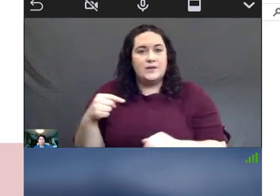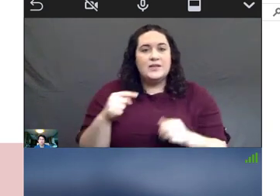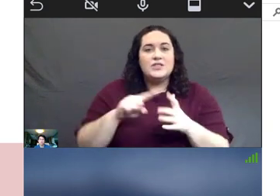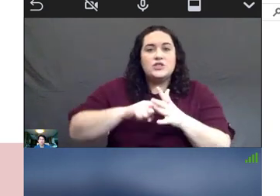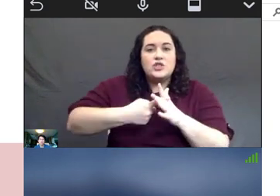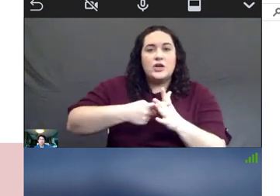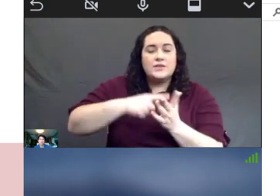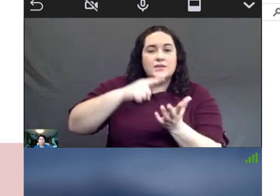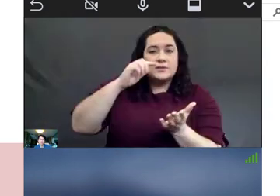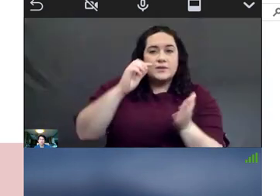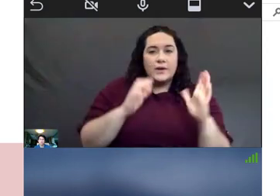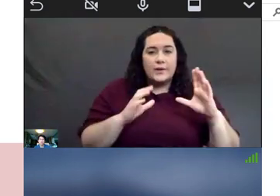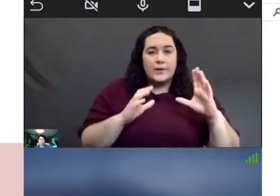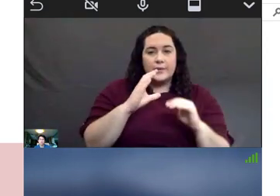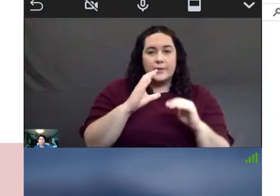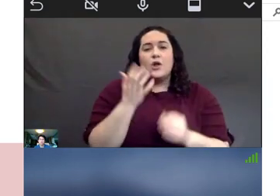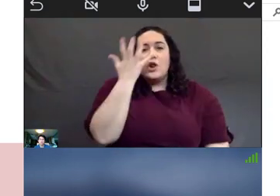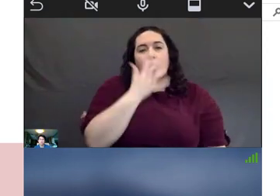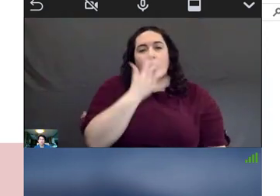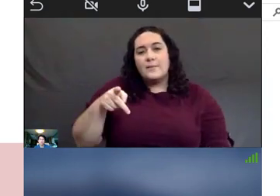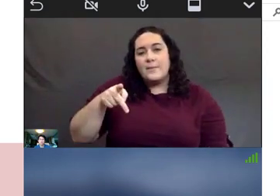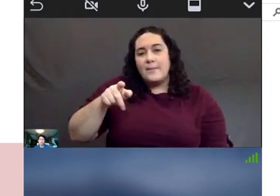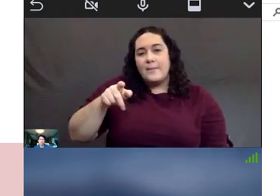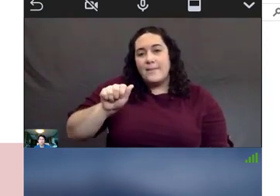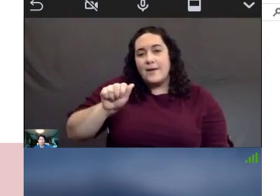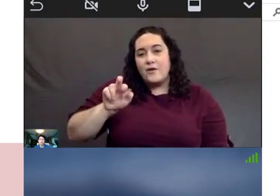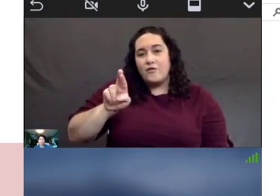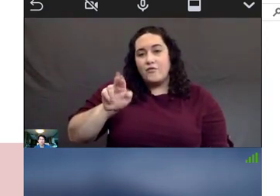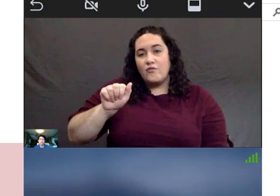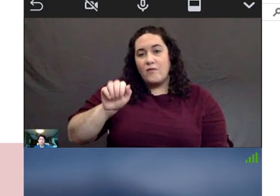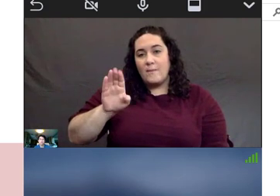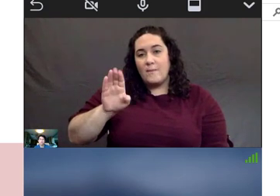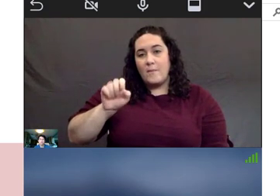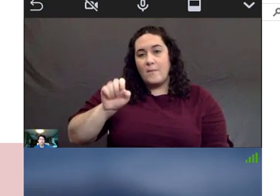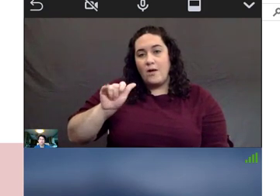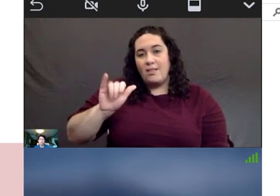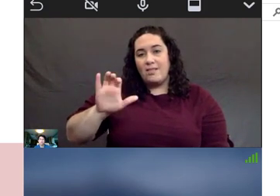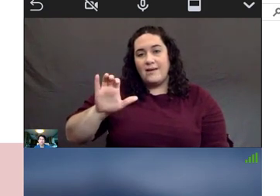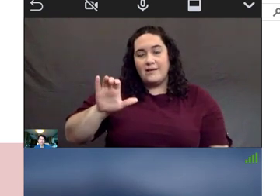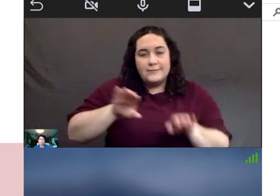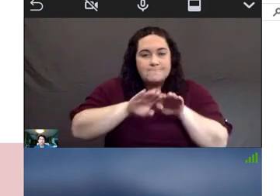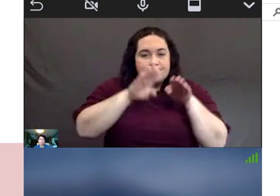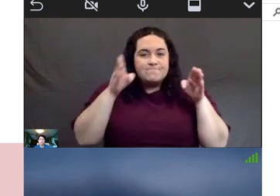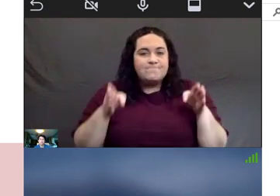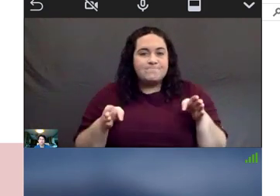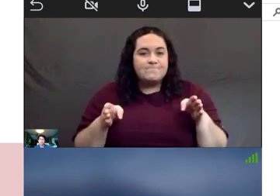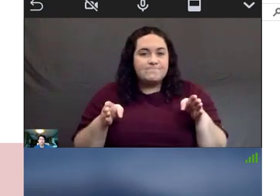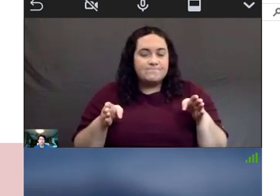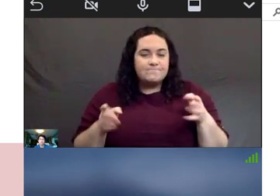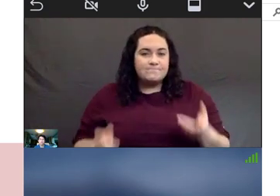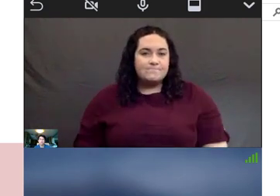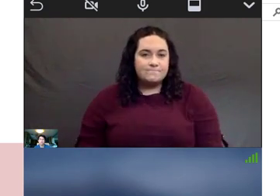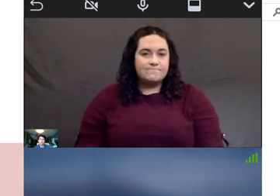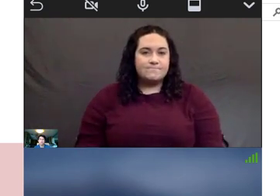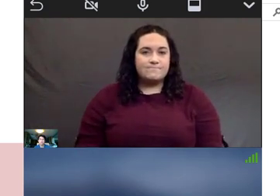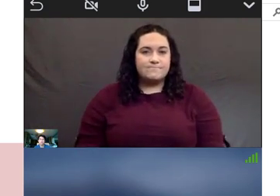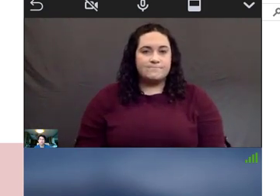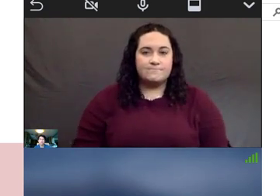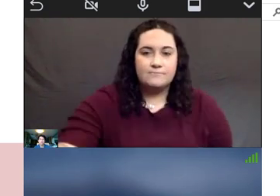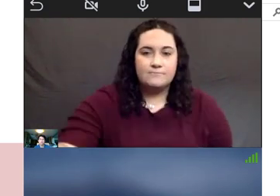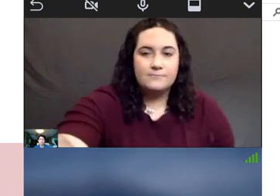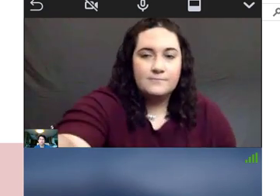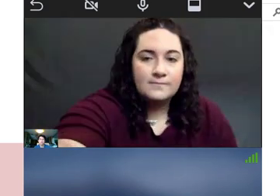this parabolic velocity distribution that you're probably familiar with, or at least potentially familiar with, from fluid mechanics